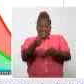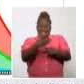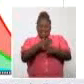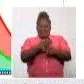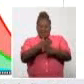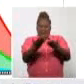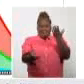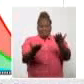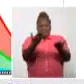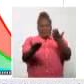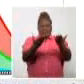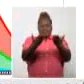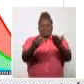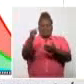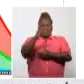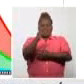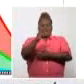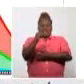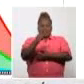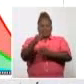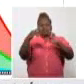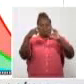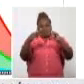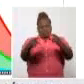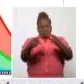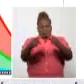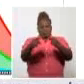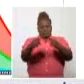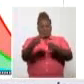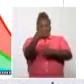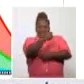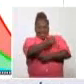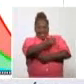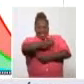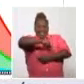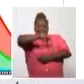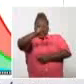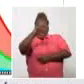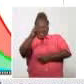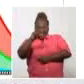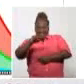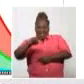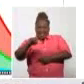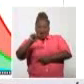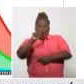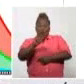So today is the 5th day in which we continue to lower the cases, and as I said,